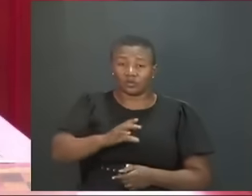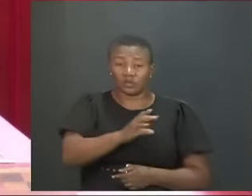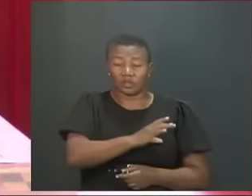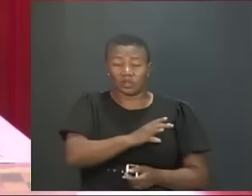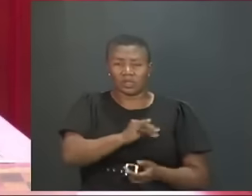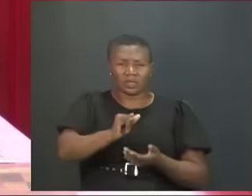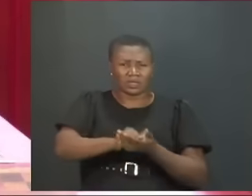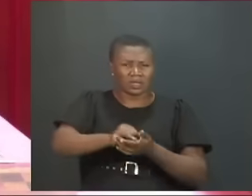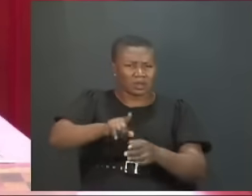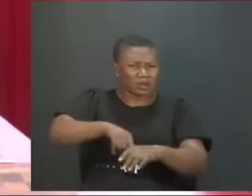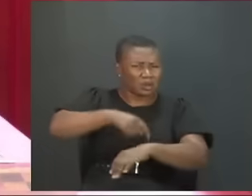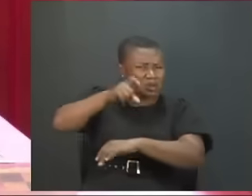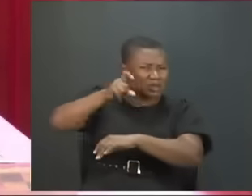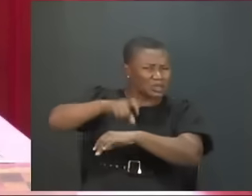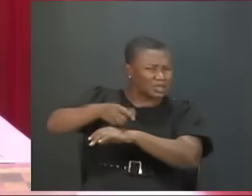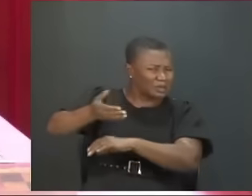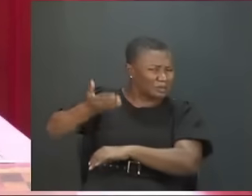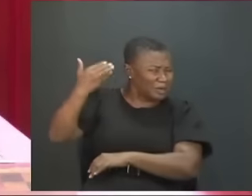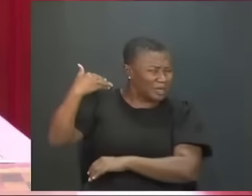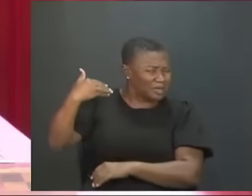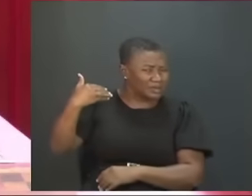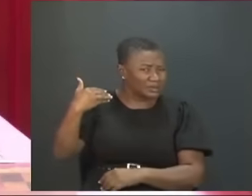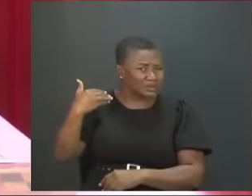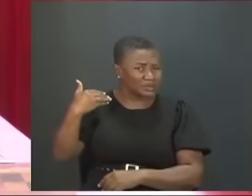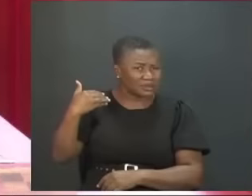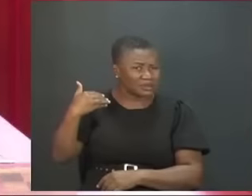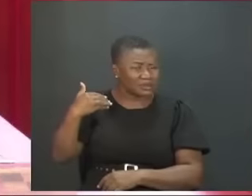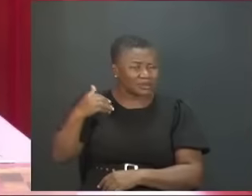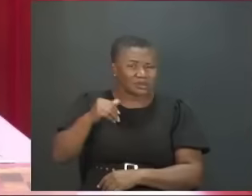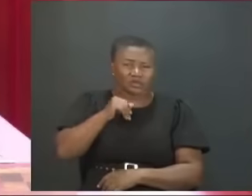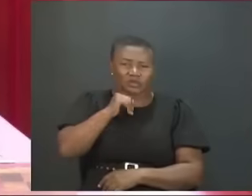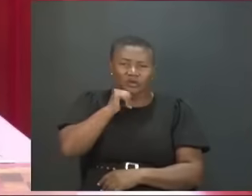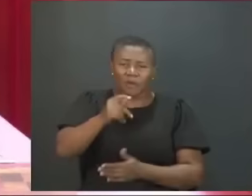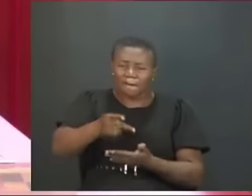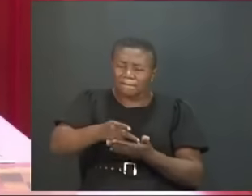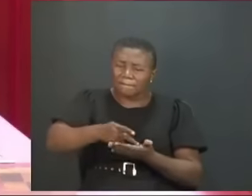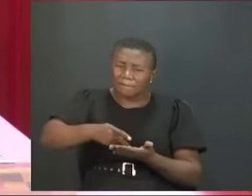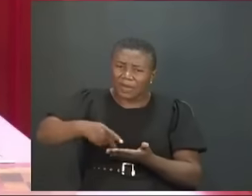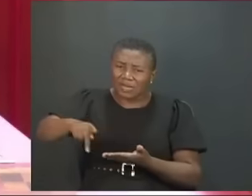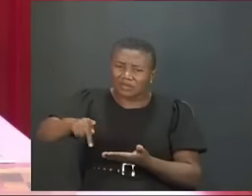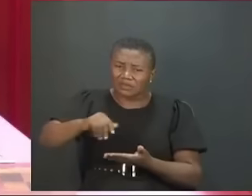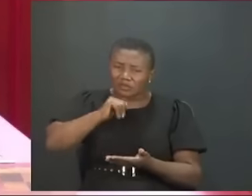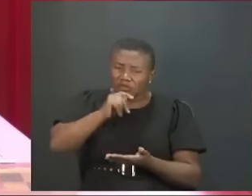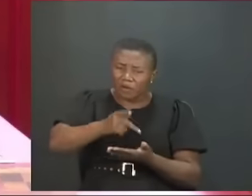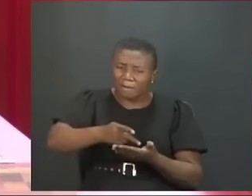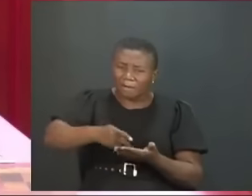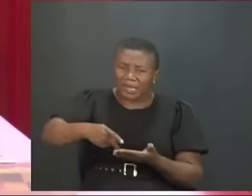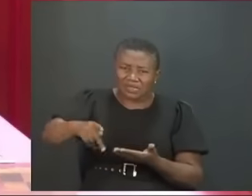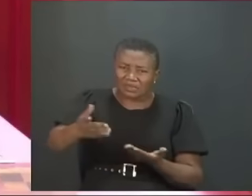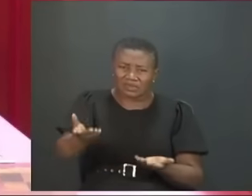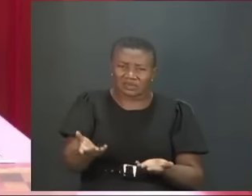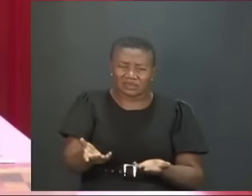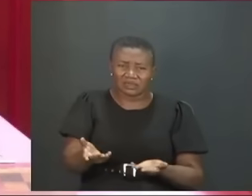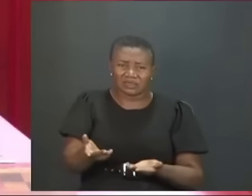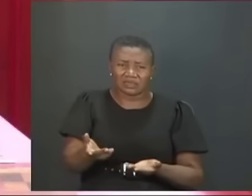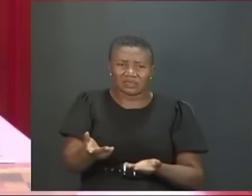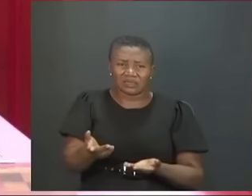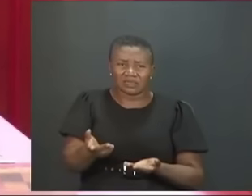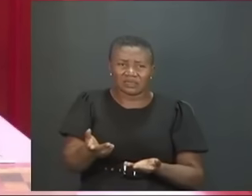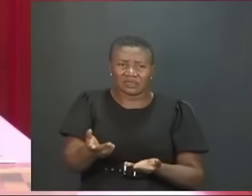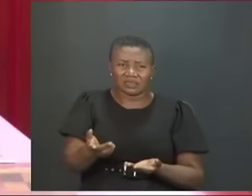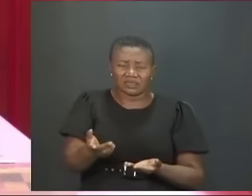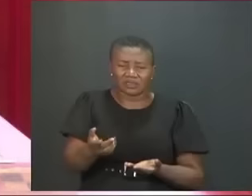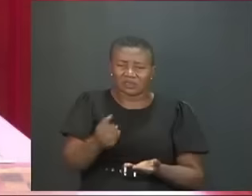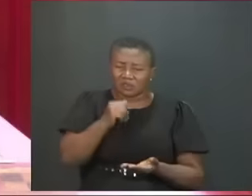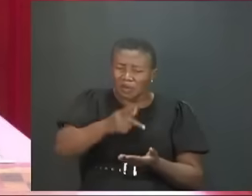ago. It was not really part of the records of the business